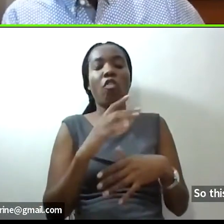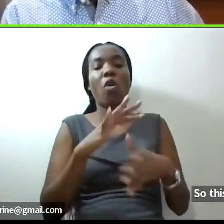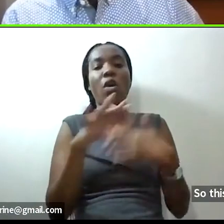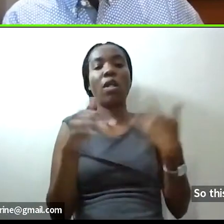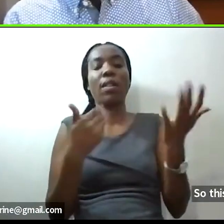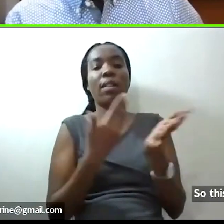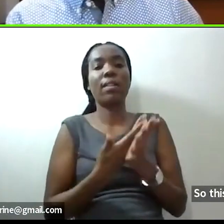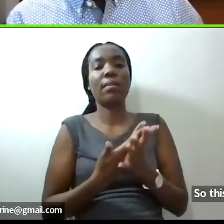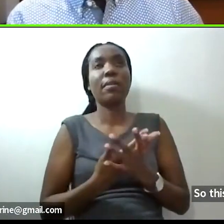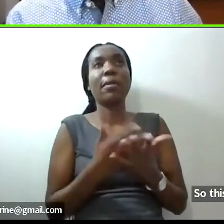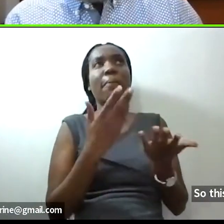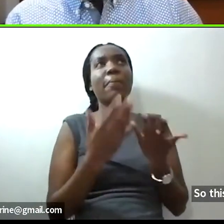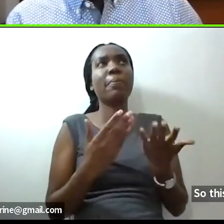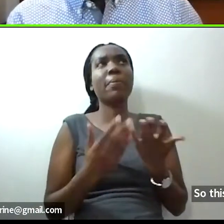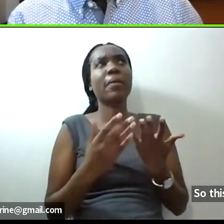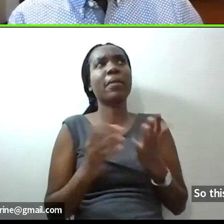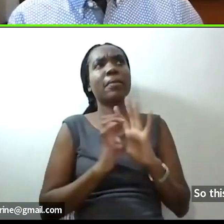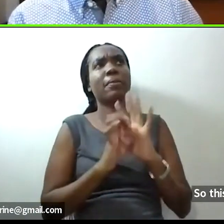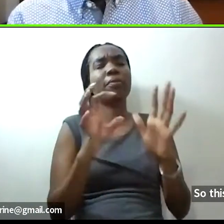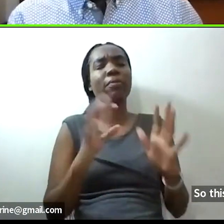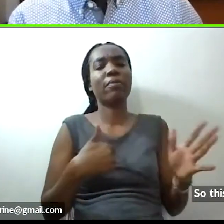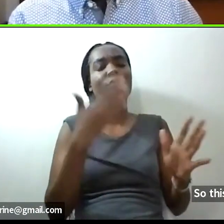know Rwanda is paying for the bond about